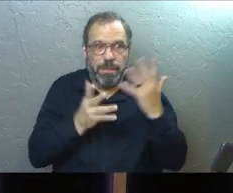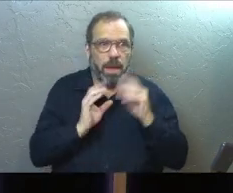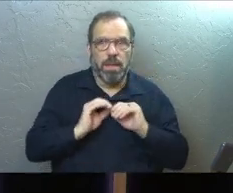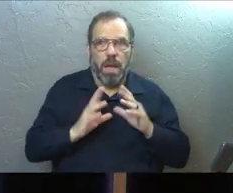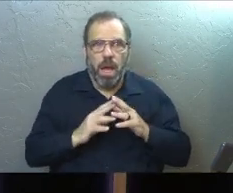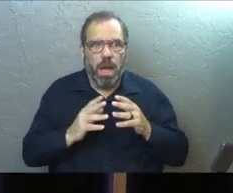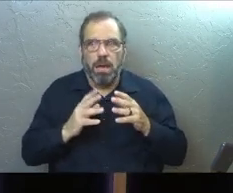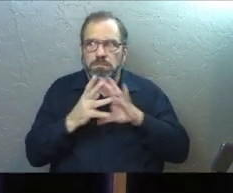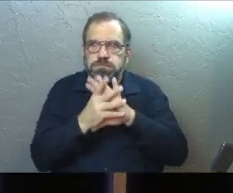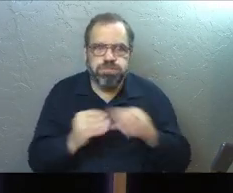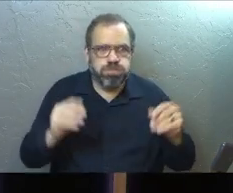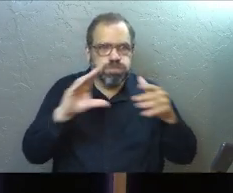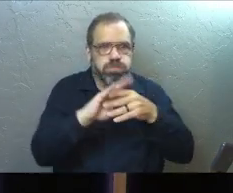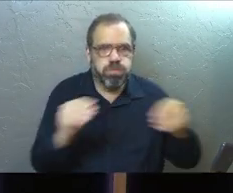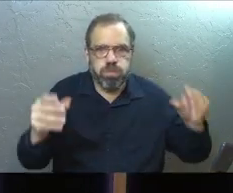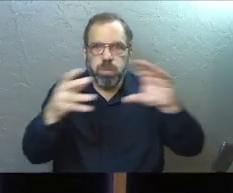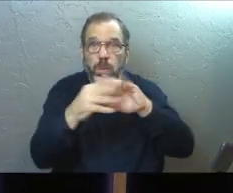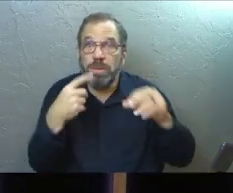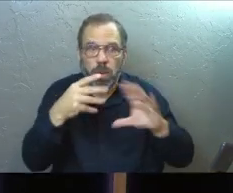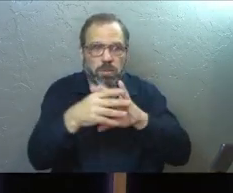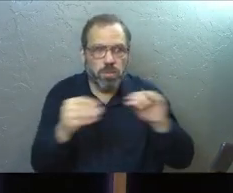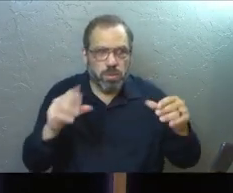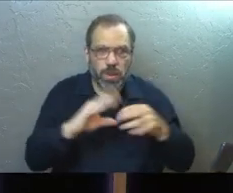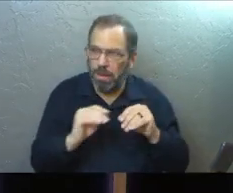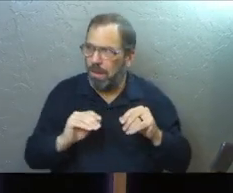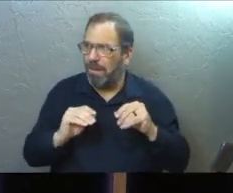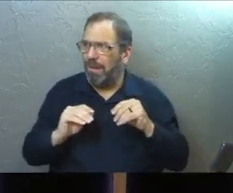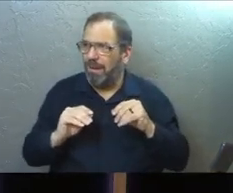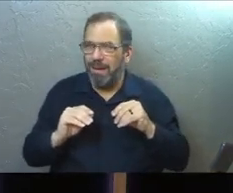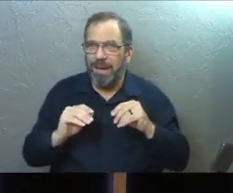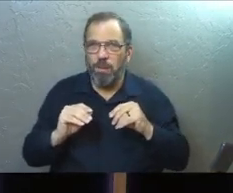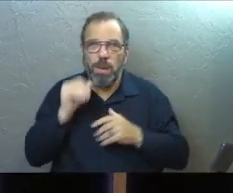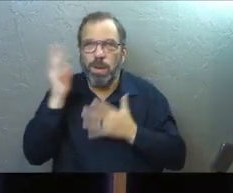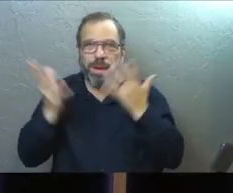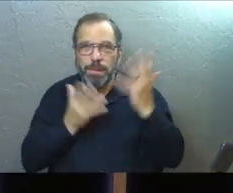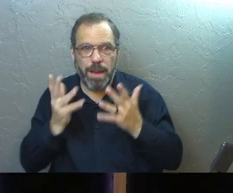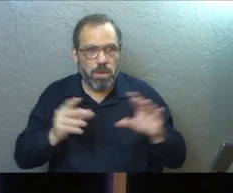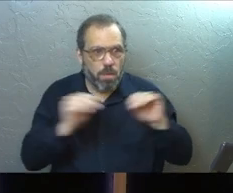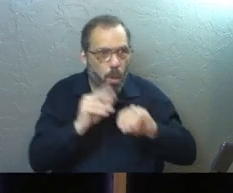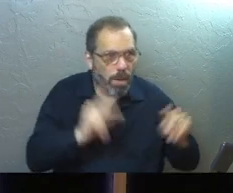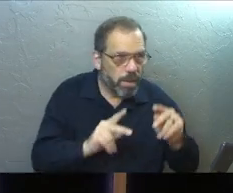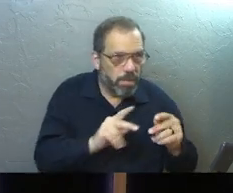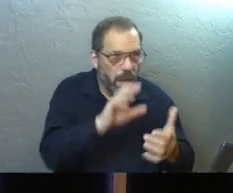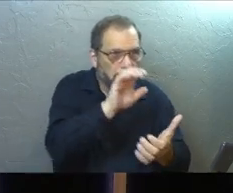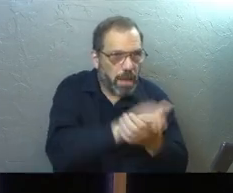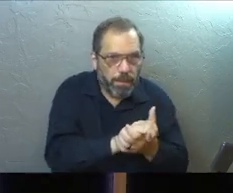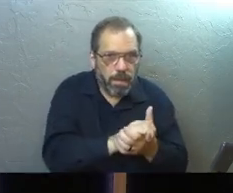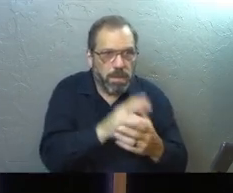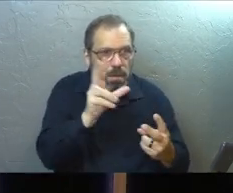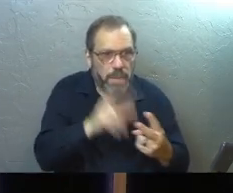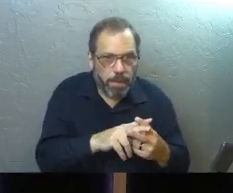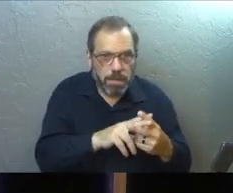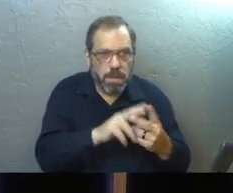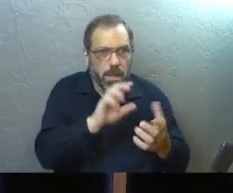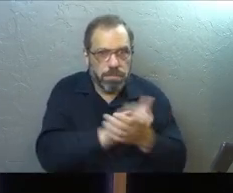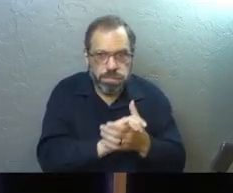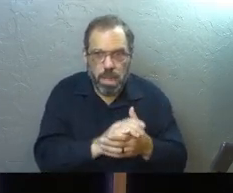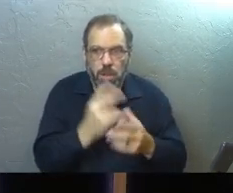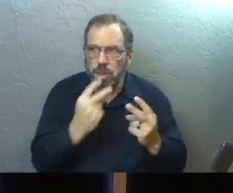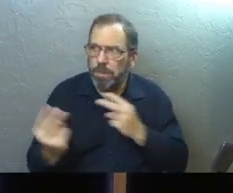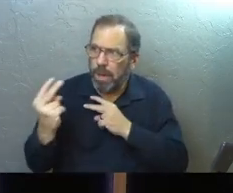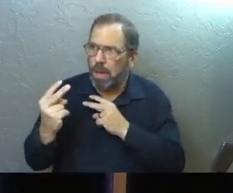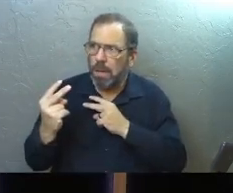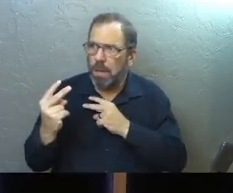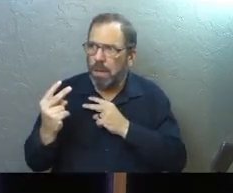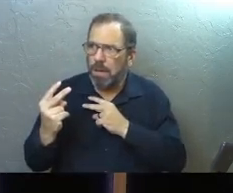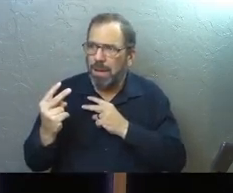embarrassed anymore. And every single time we ever told the story, we got less and less embarrassed. We saw more and more ministry come out of our pain. And all of a sudden, we're looking back and we're